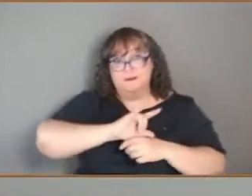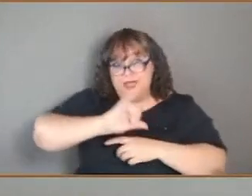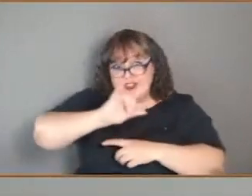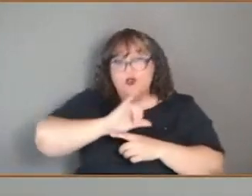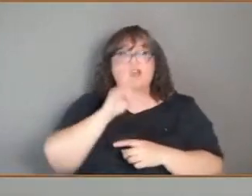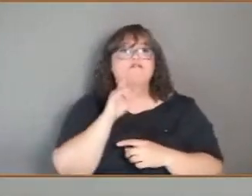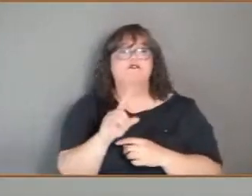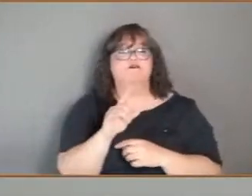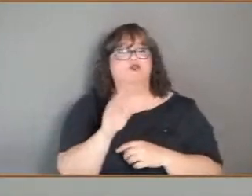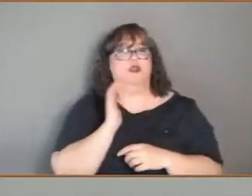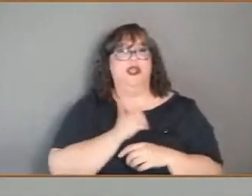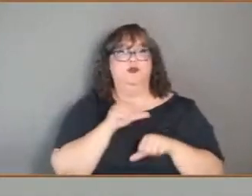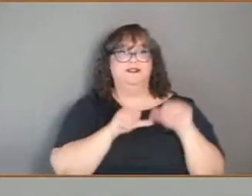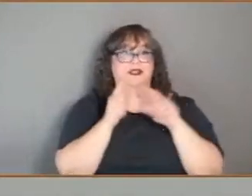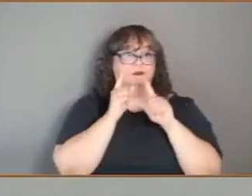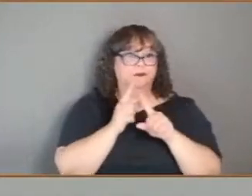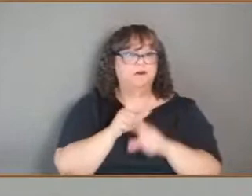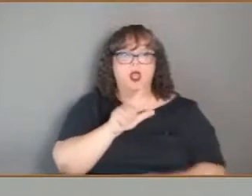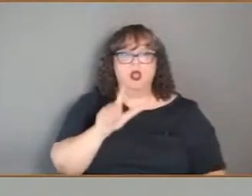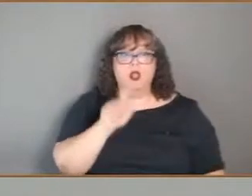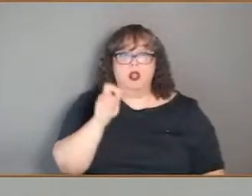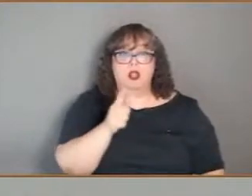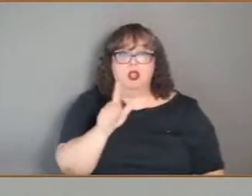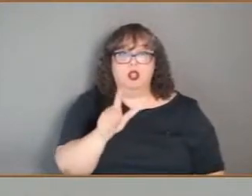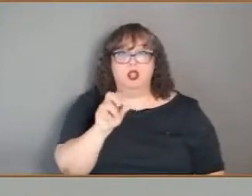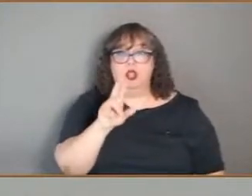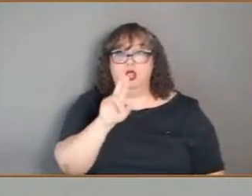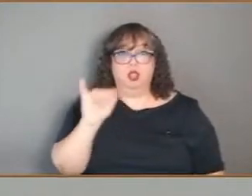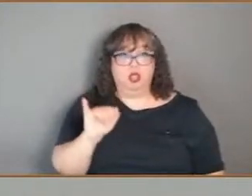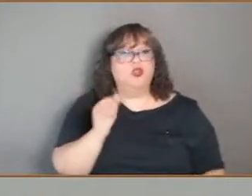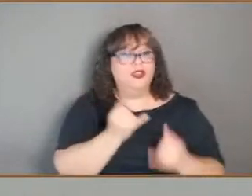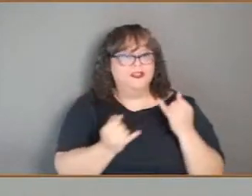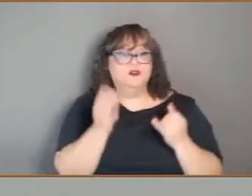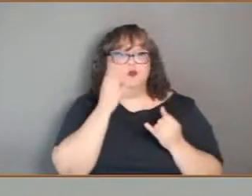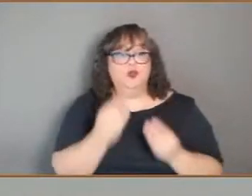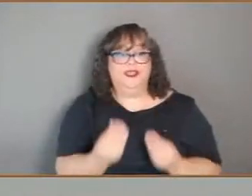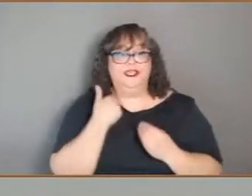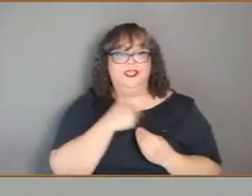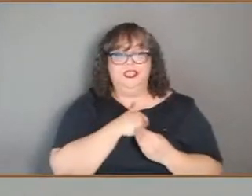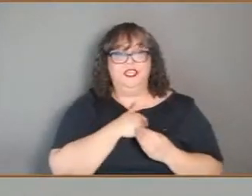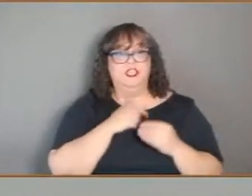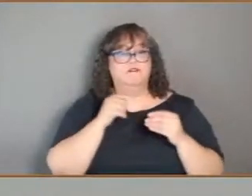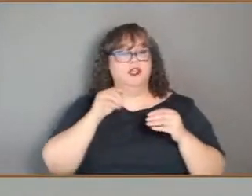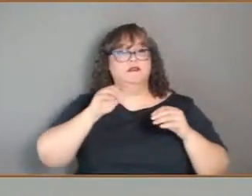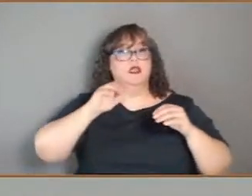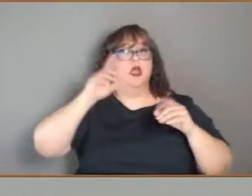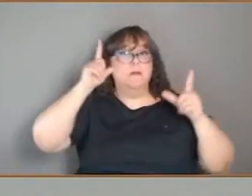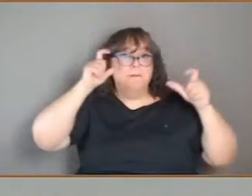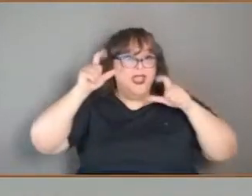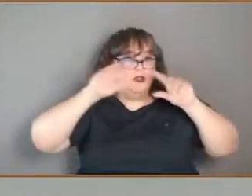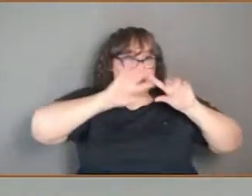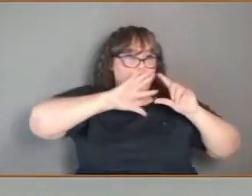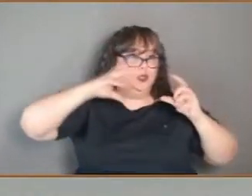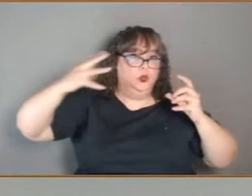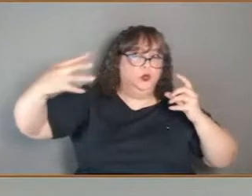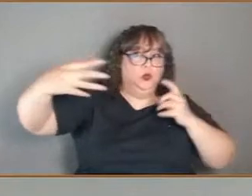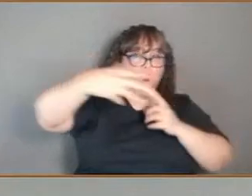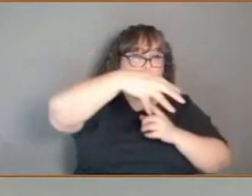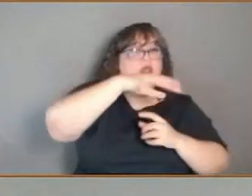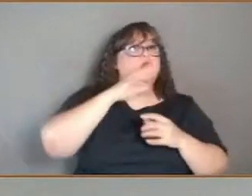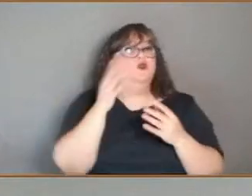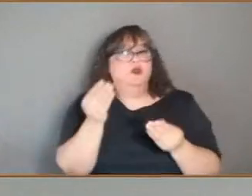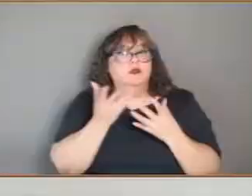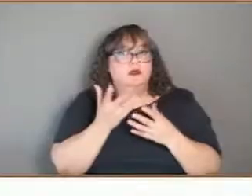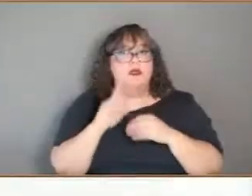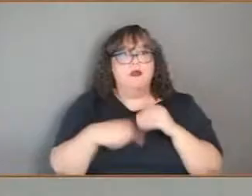LORRI instrument, we'll be able to get panchromatic images, which will tell us about the geology, and the crater history, which gives us the age